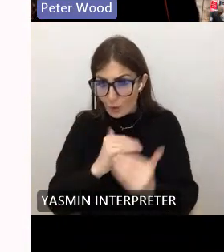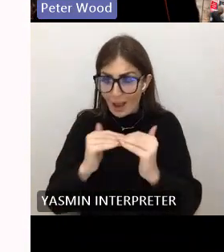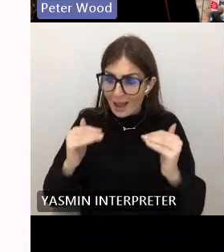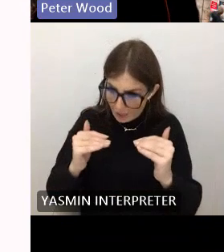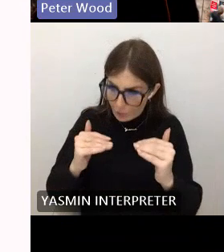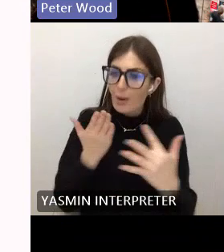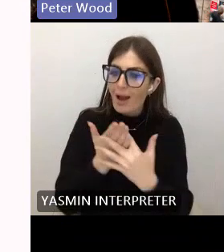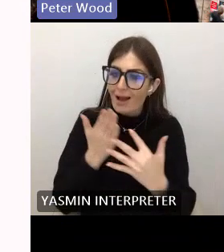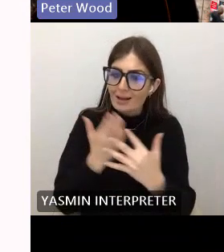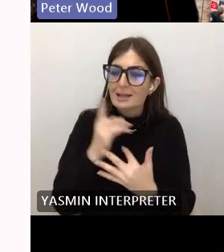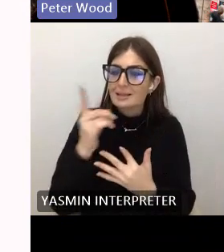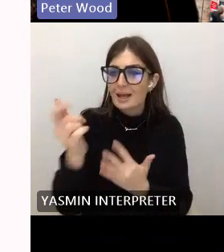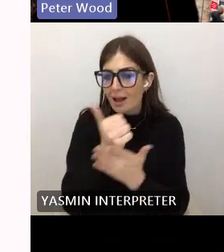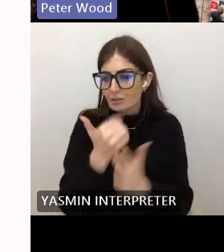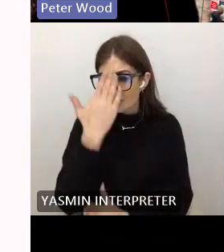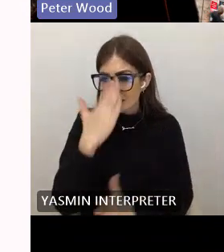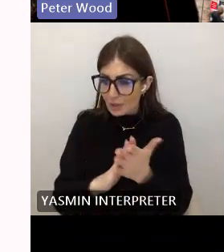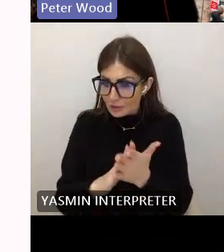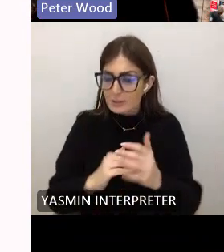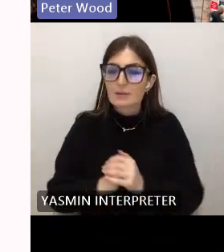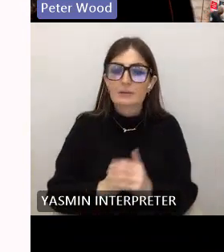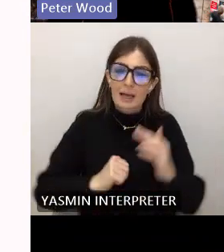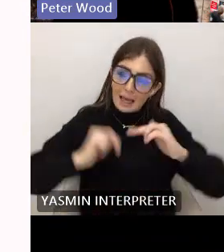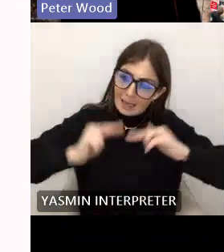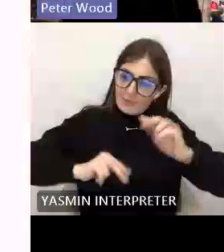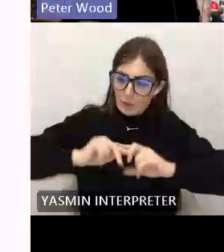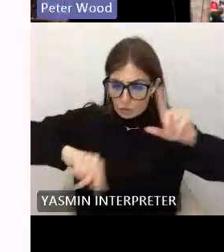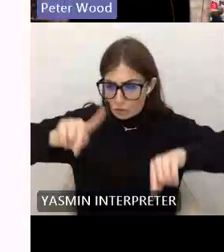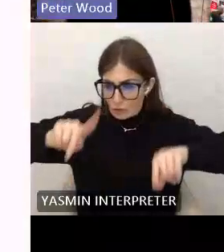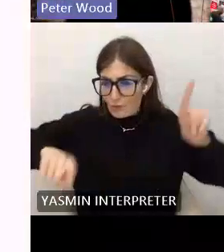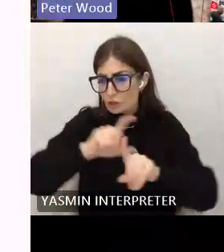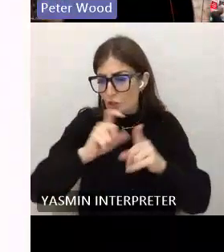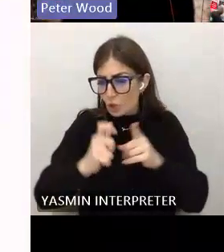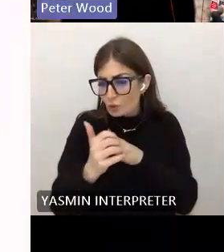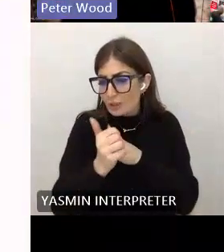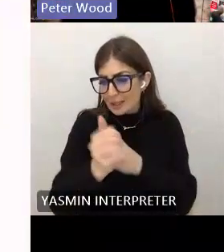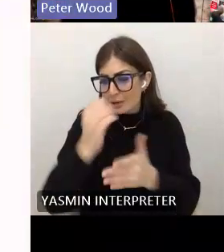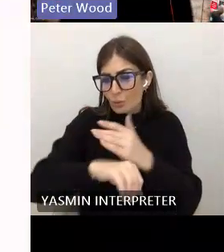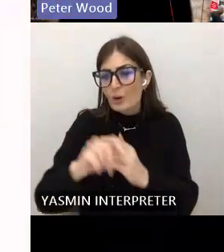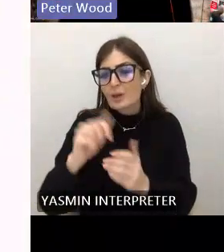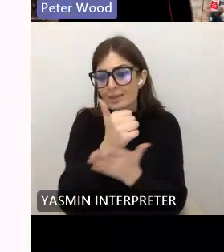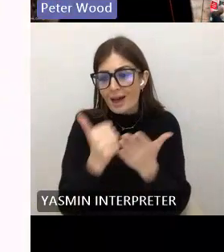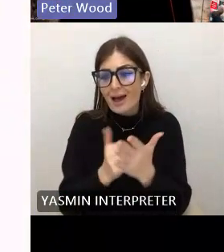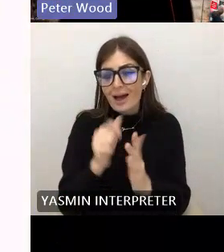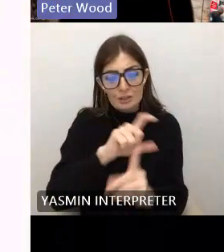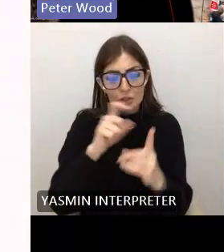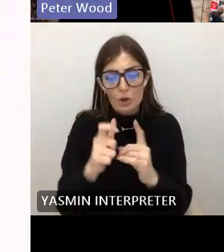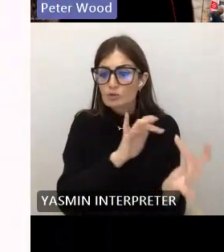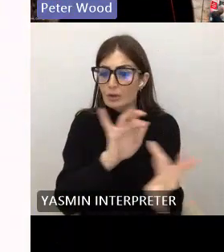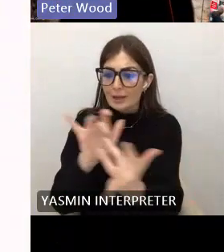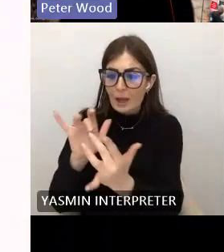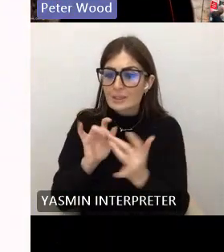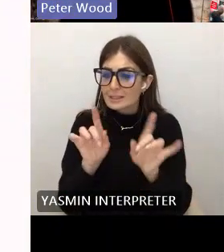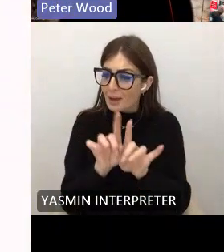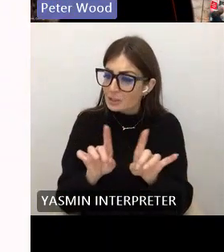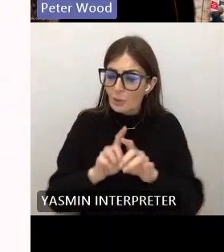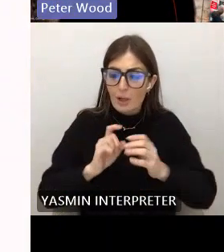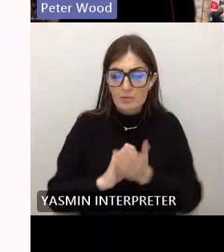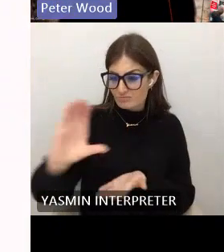to arts and cultural experiences, and develop diverse cultural leadership within the arts and cultural ecosystem. The grant's valued